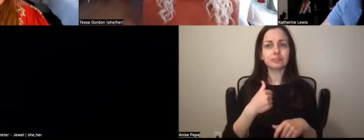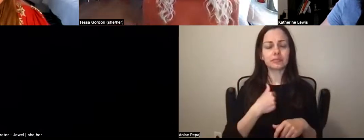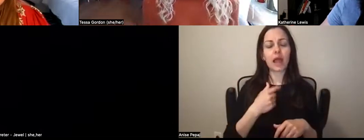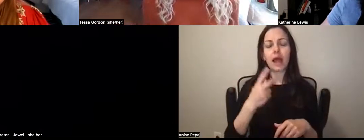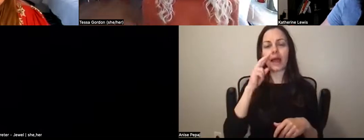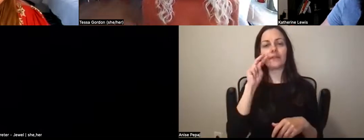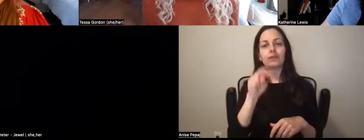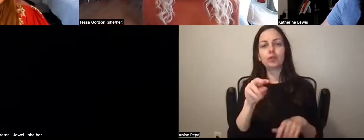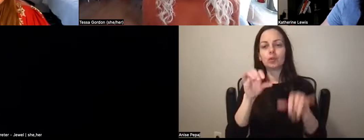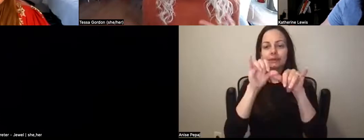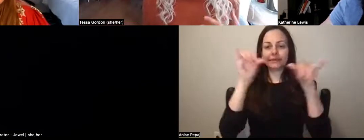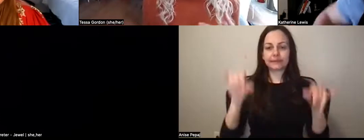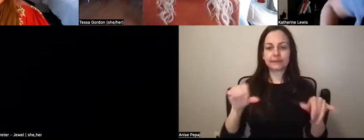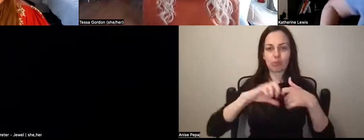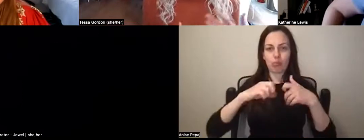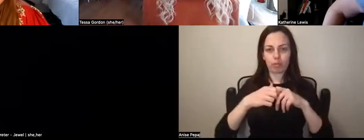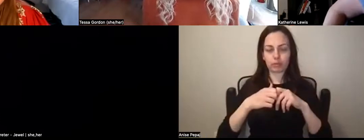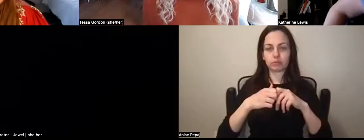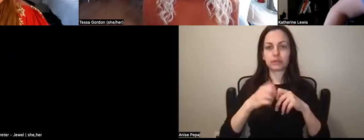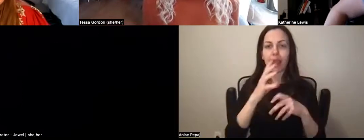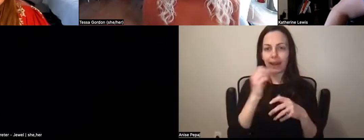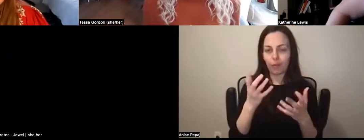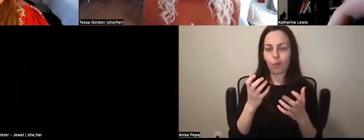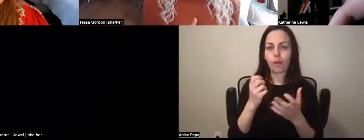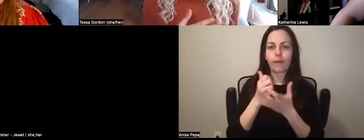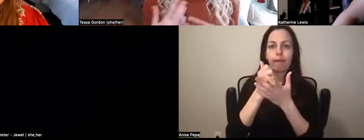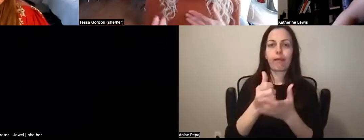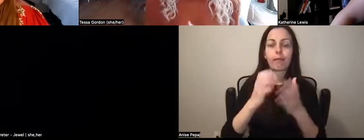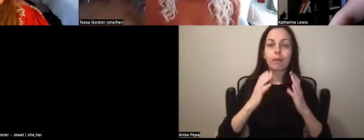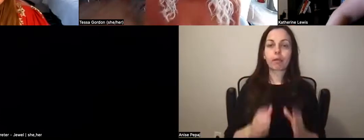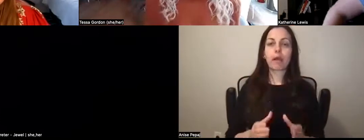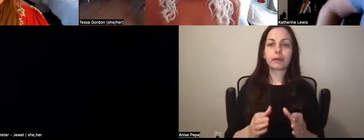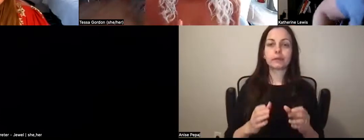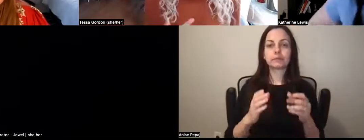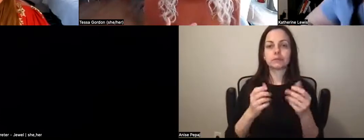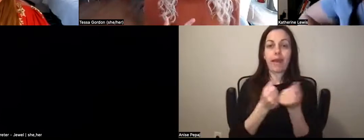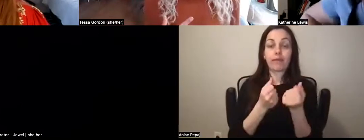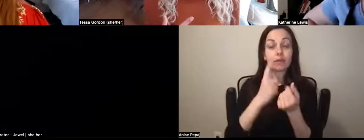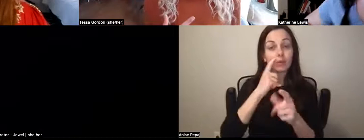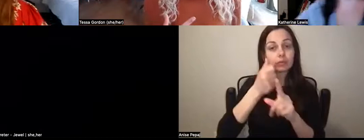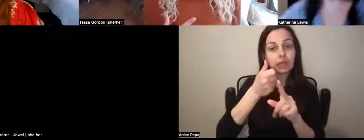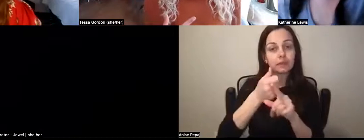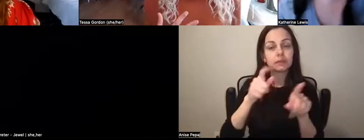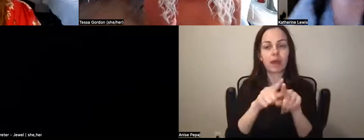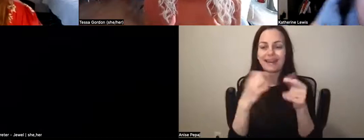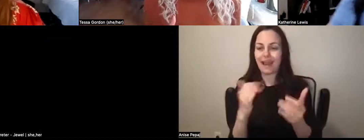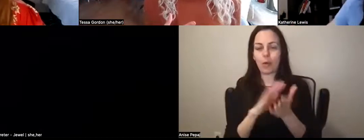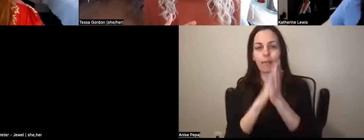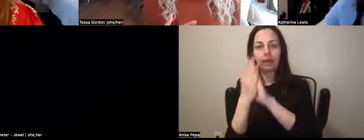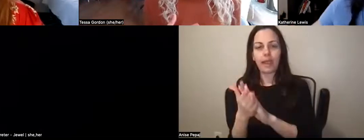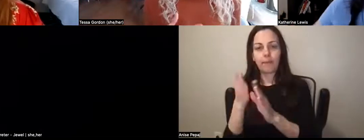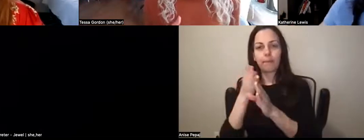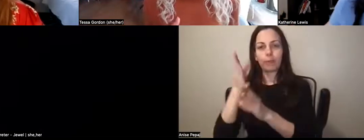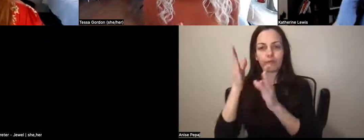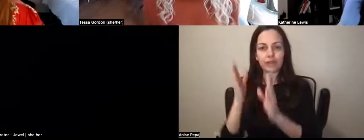that come into that, and I want to be able to help clients advocate for themselves. But now as a practitioner on the other side, I also want to be part of